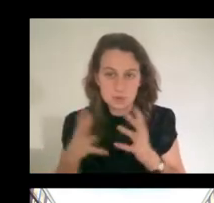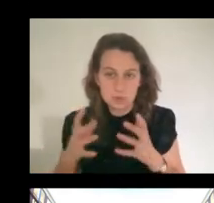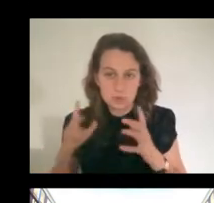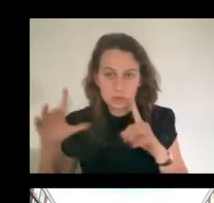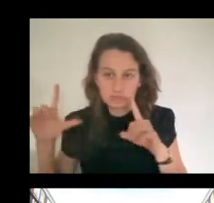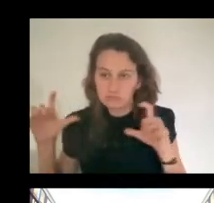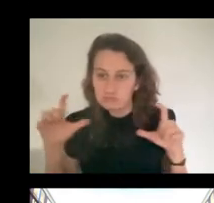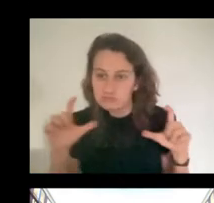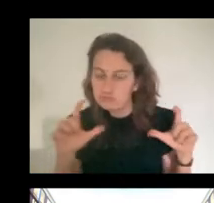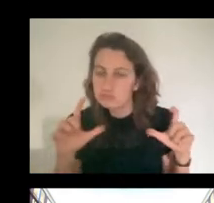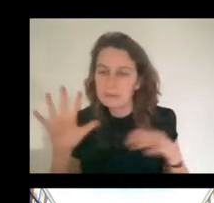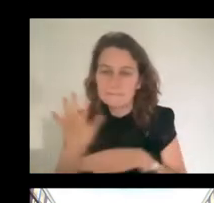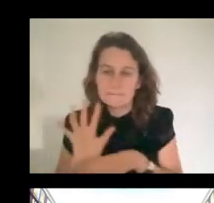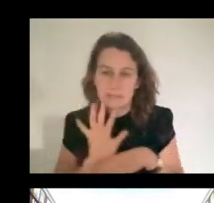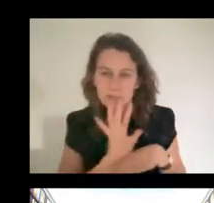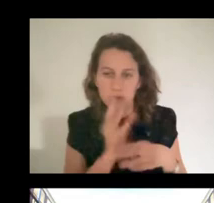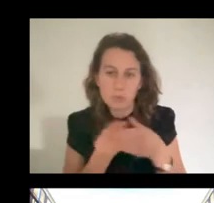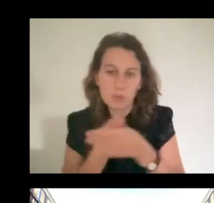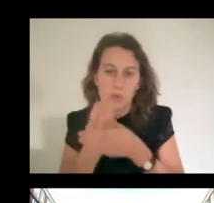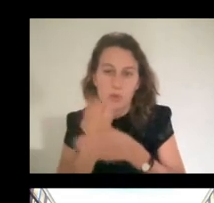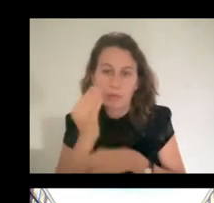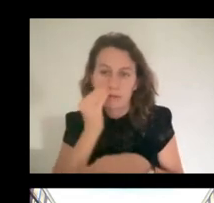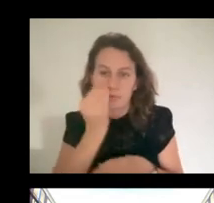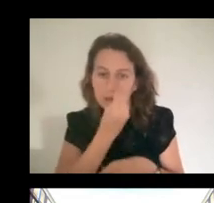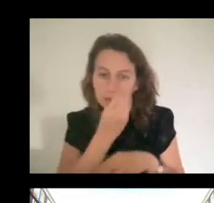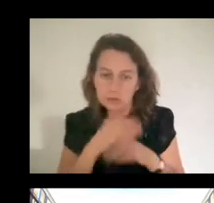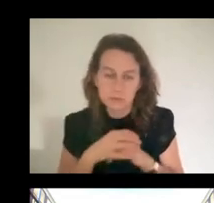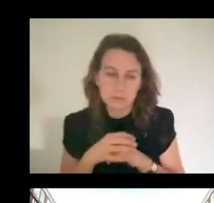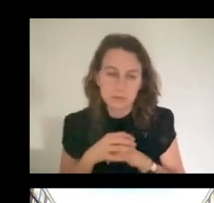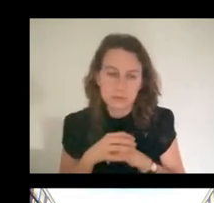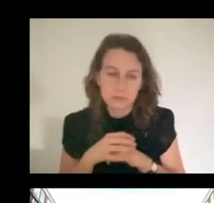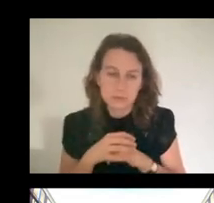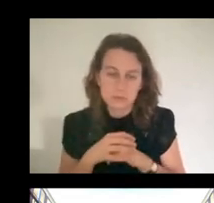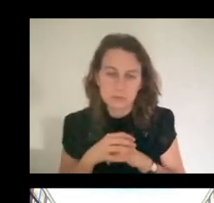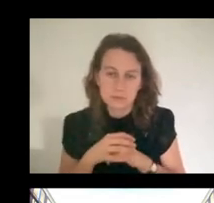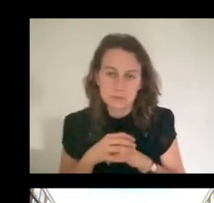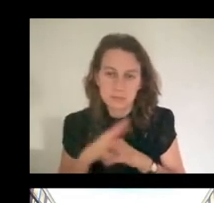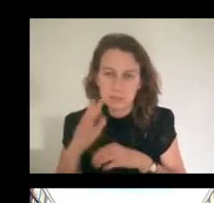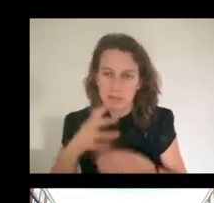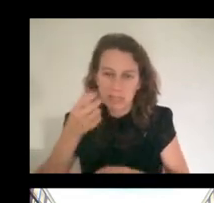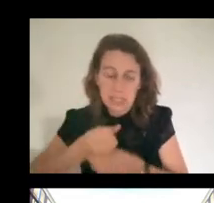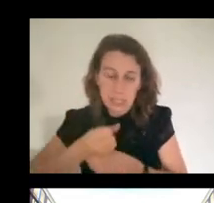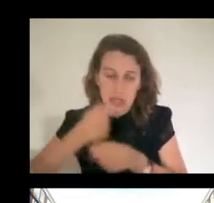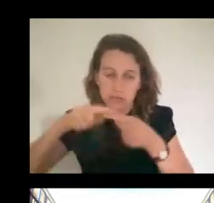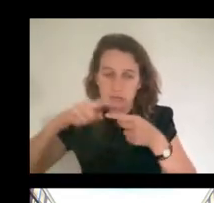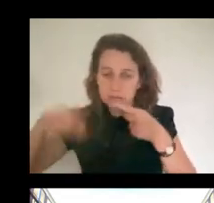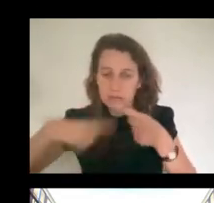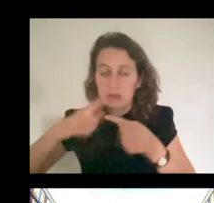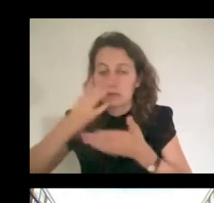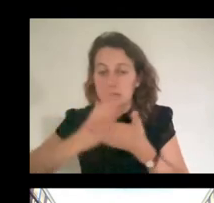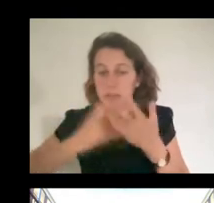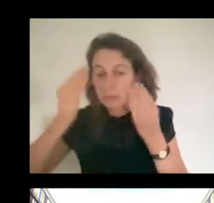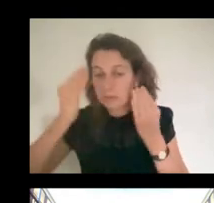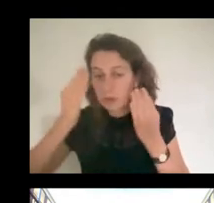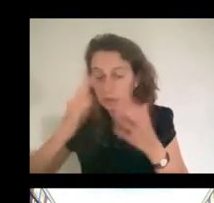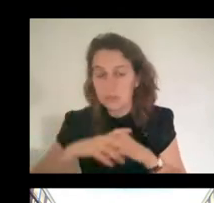time-lapse film of blooming flowers. And he did that for a year or so. And so we have some information on the Garden